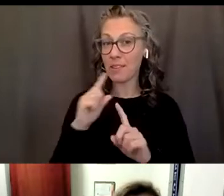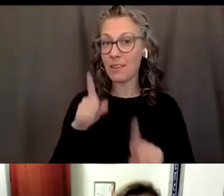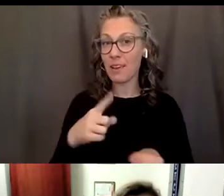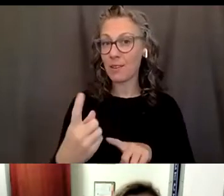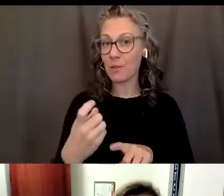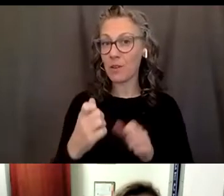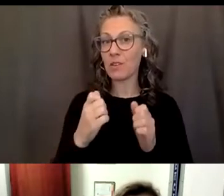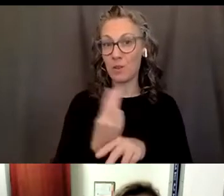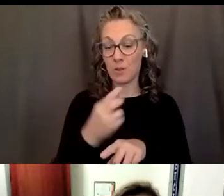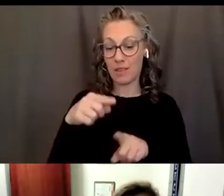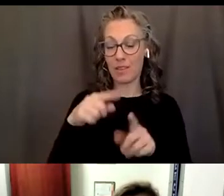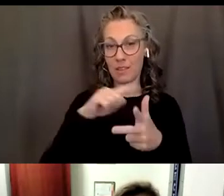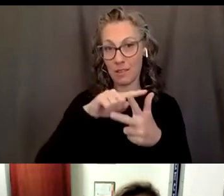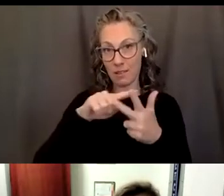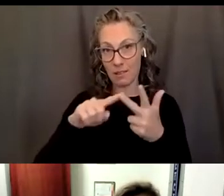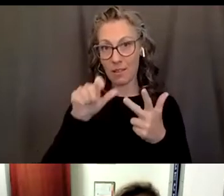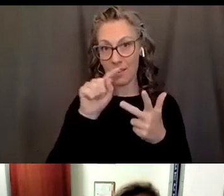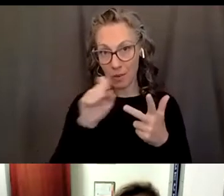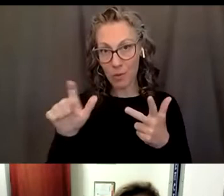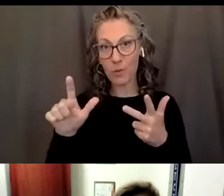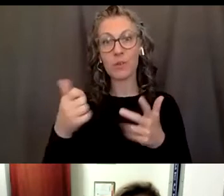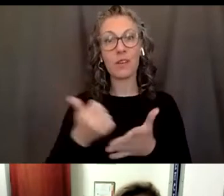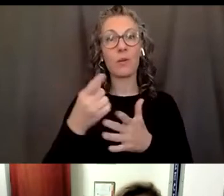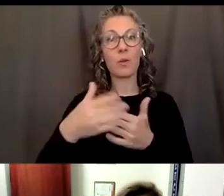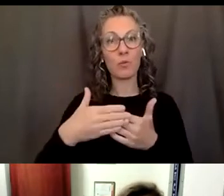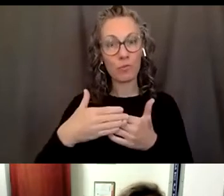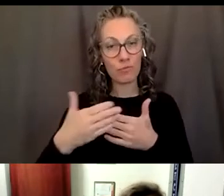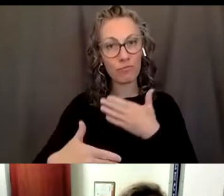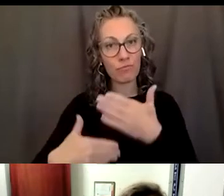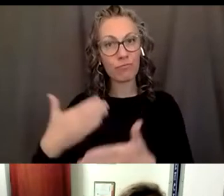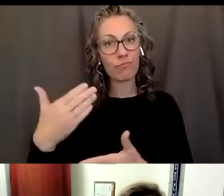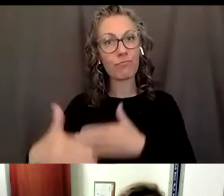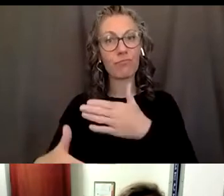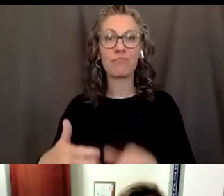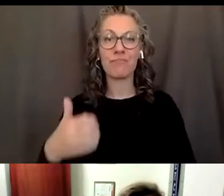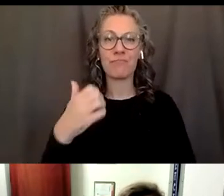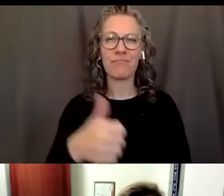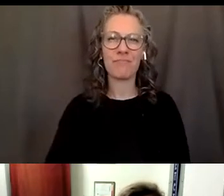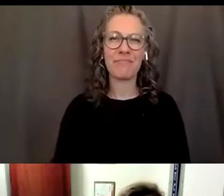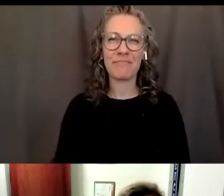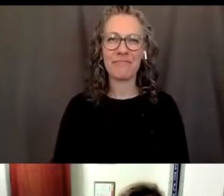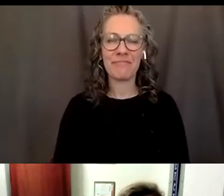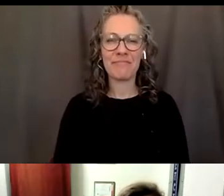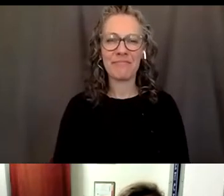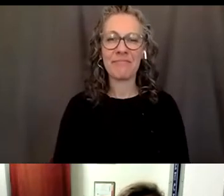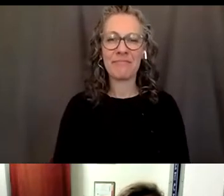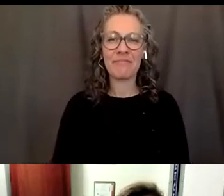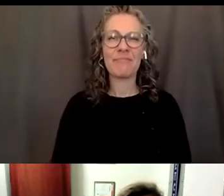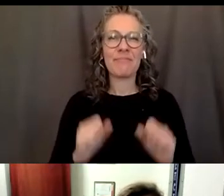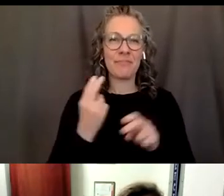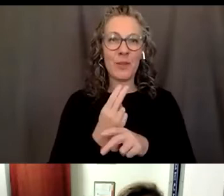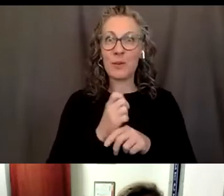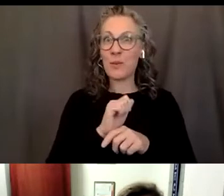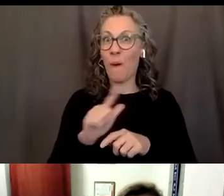right, as the answer to move forward in whatever way you're inquiring about. Yeah, and we'll use all of our modalities to answer